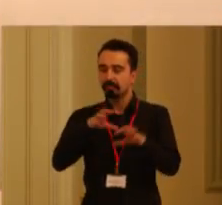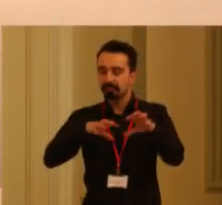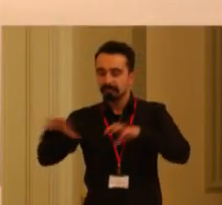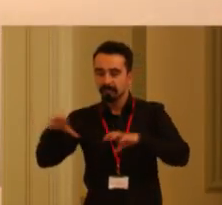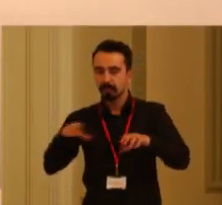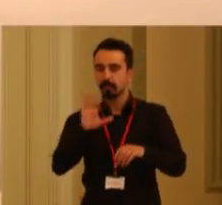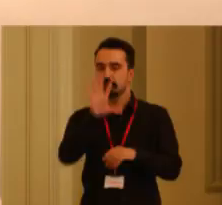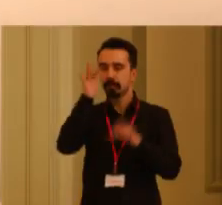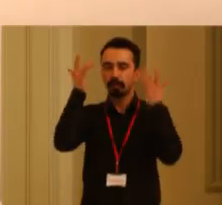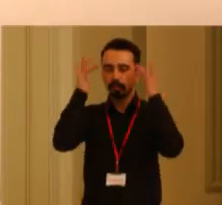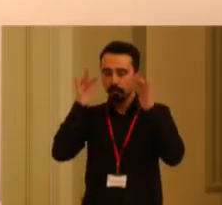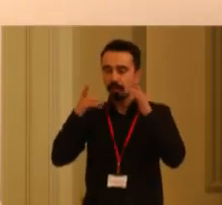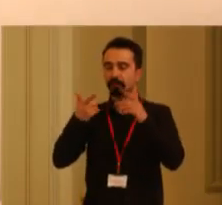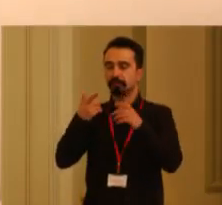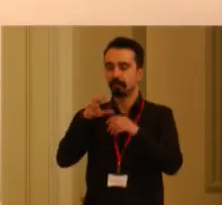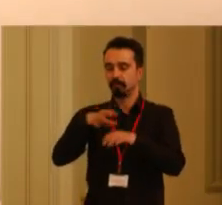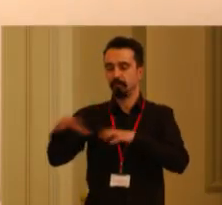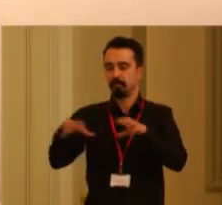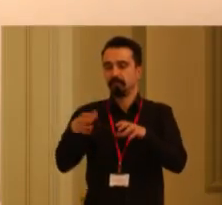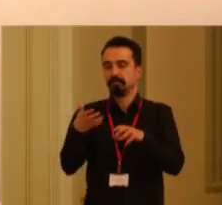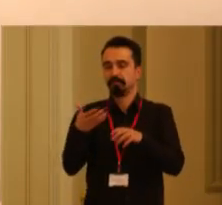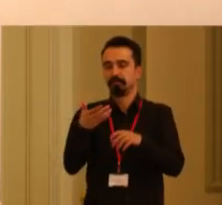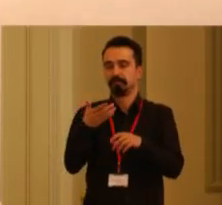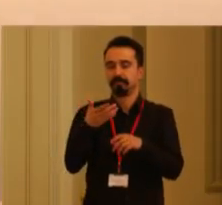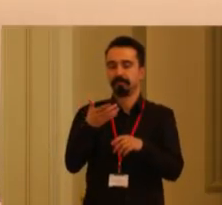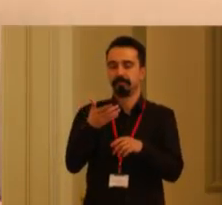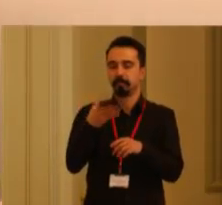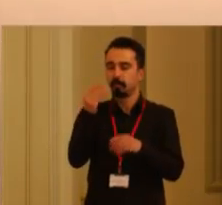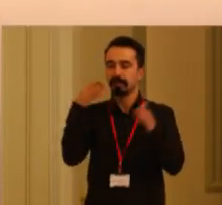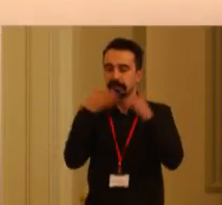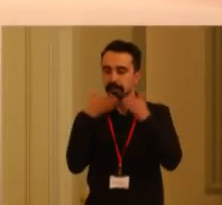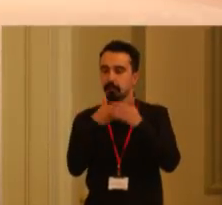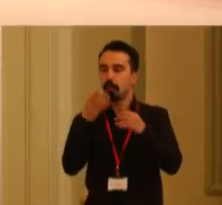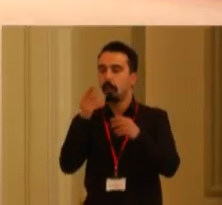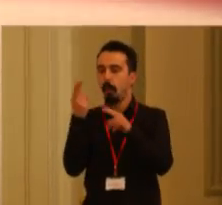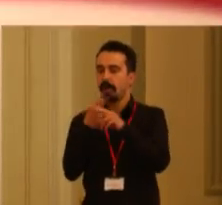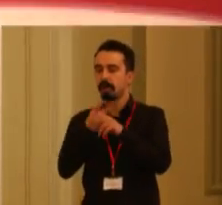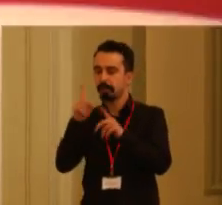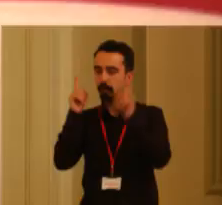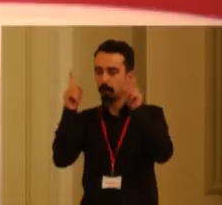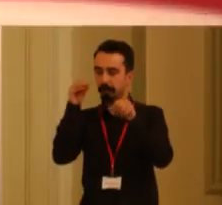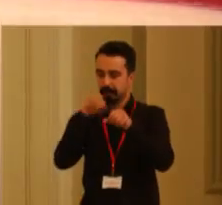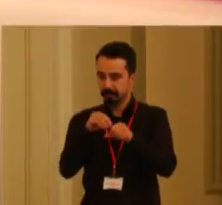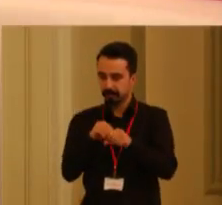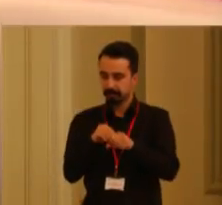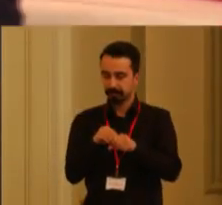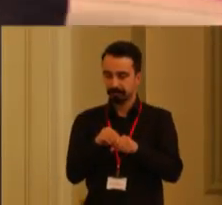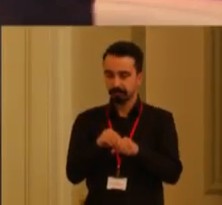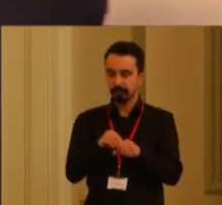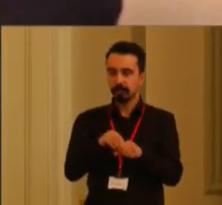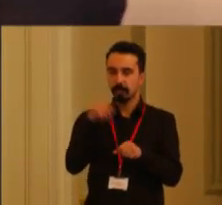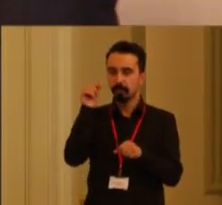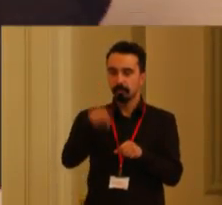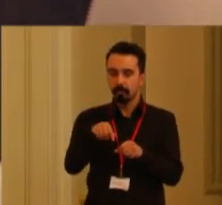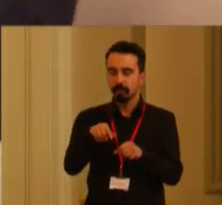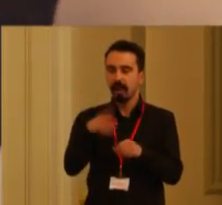Totally different, totally unexpected. And also in social areas and lifestyle, not merely economics, right?